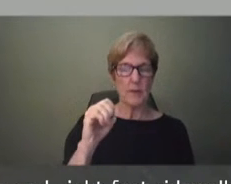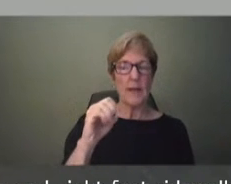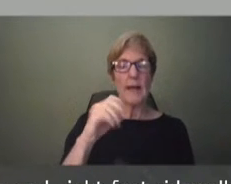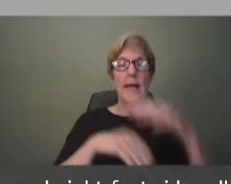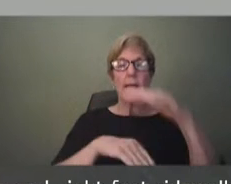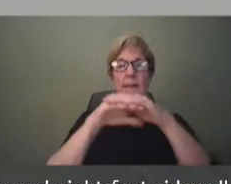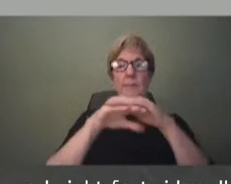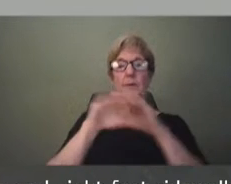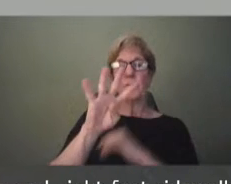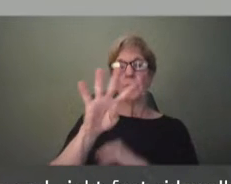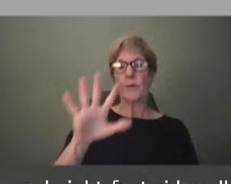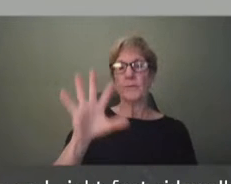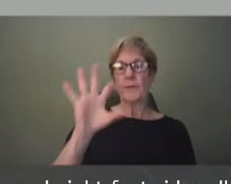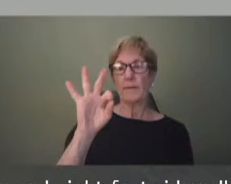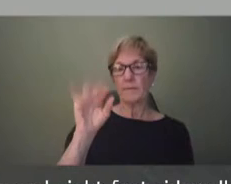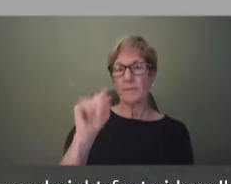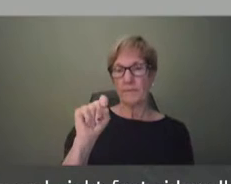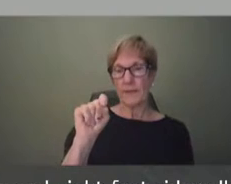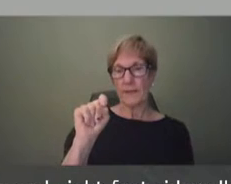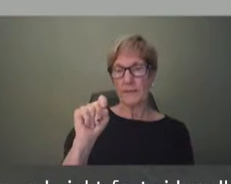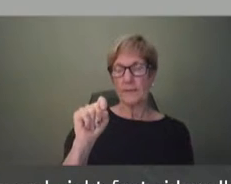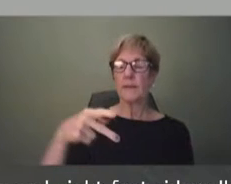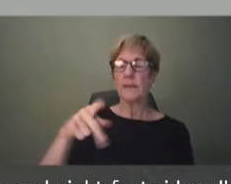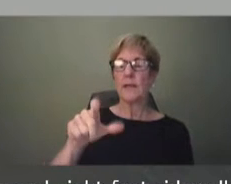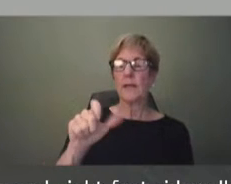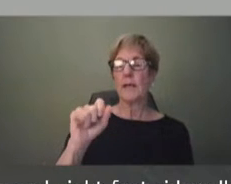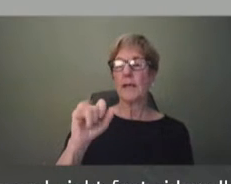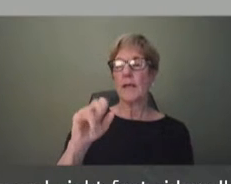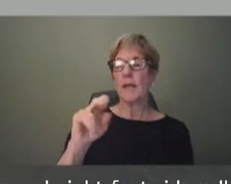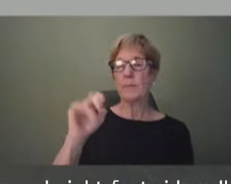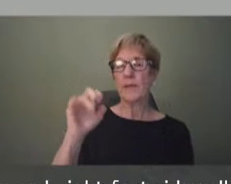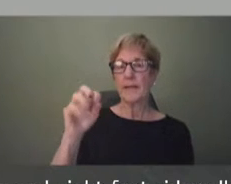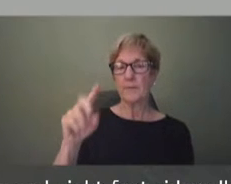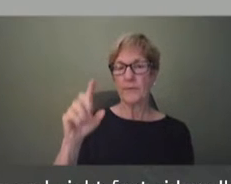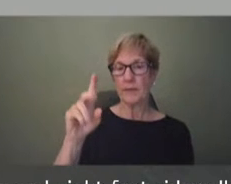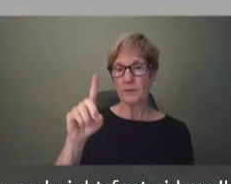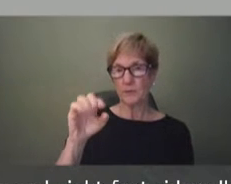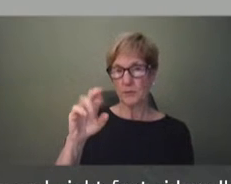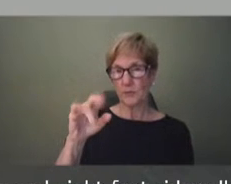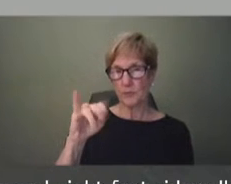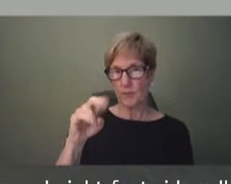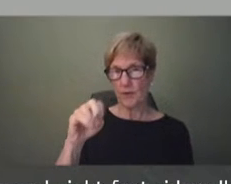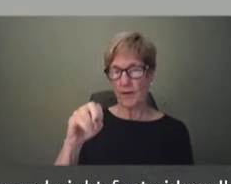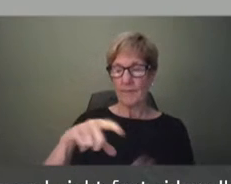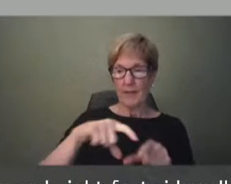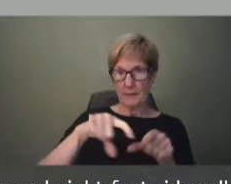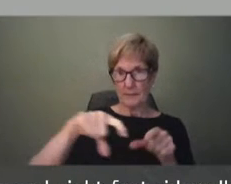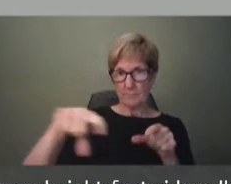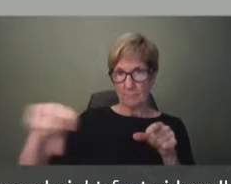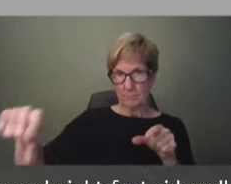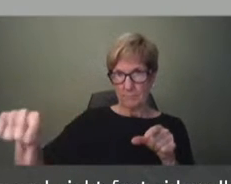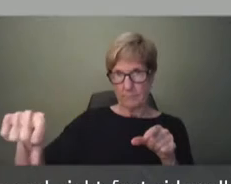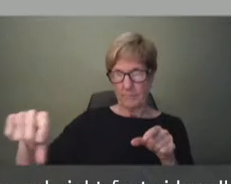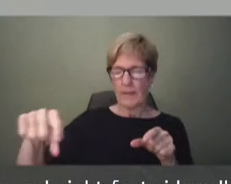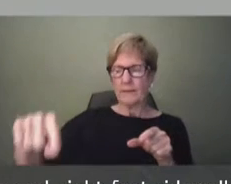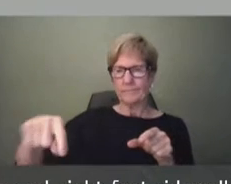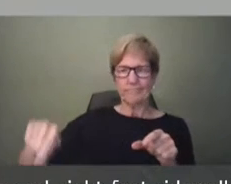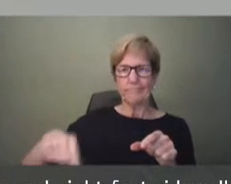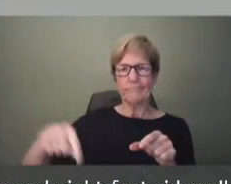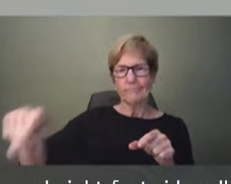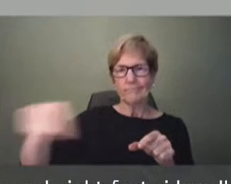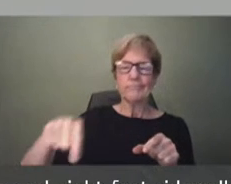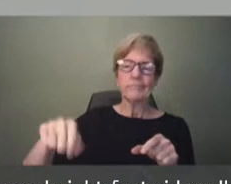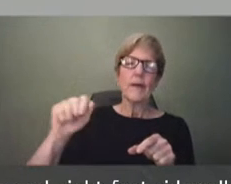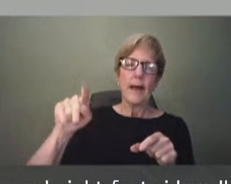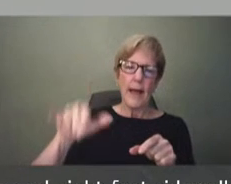ft would extend plan Field Drive uh through the site to extend that uh Street and create an internal network of alleys off of